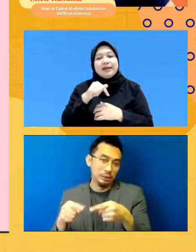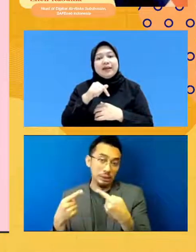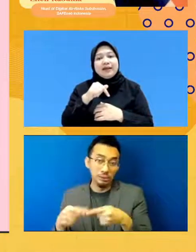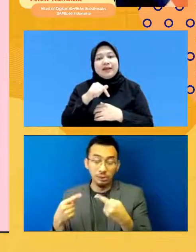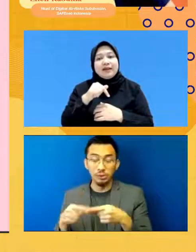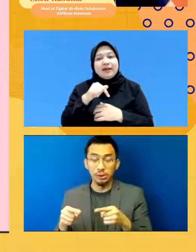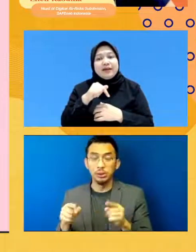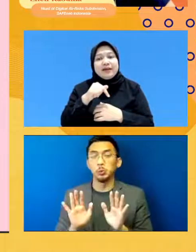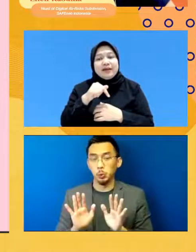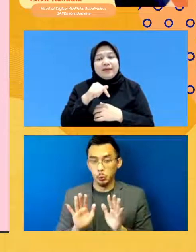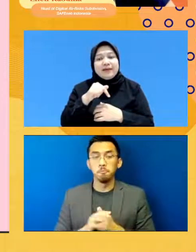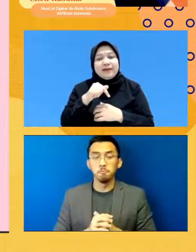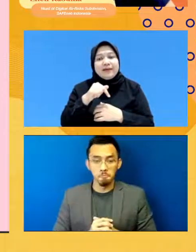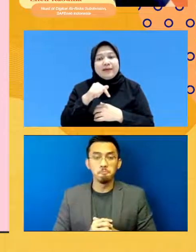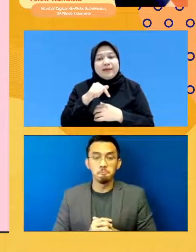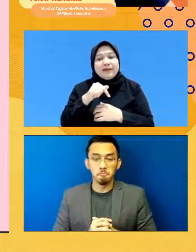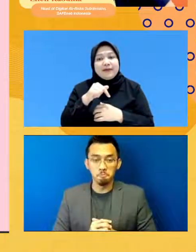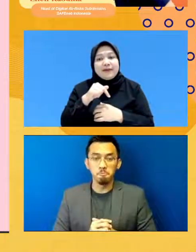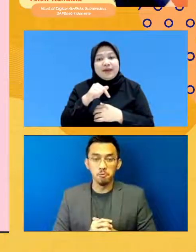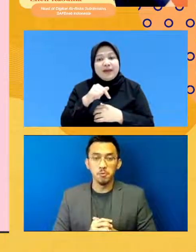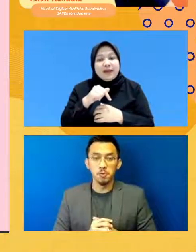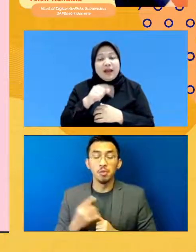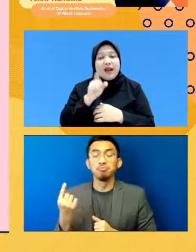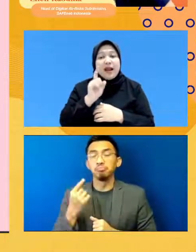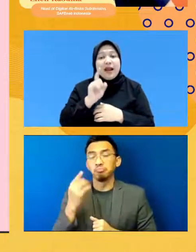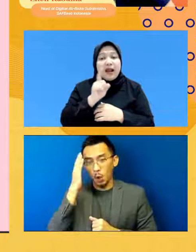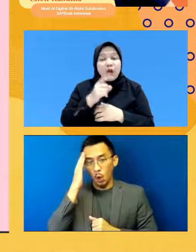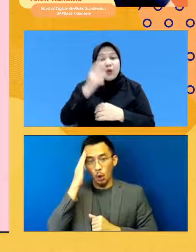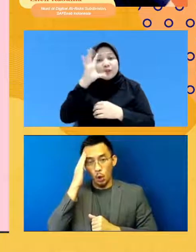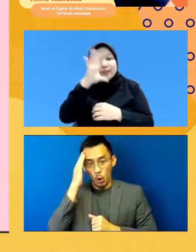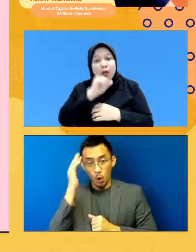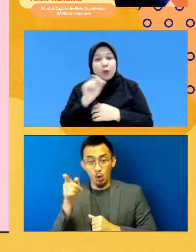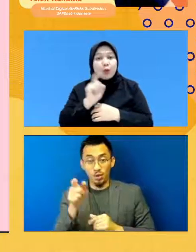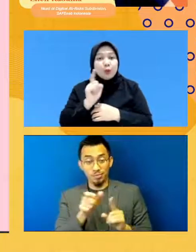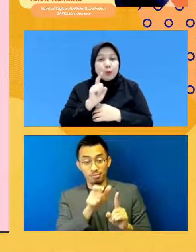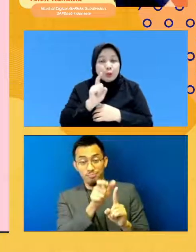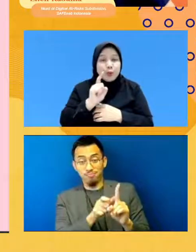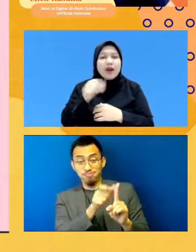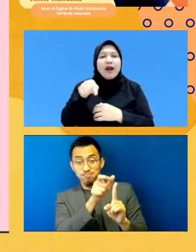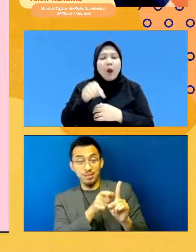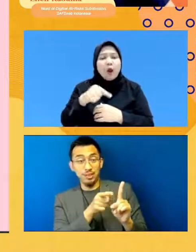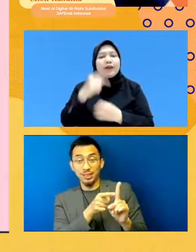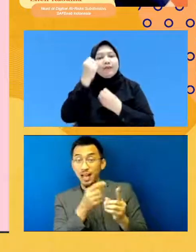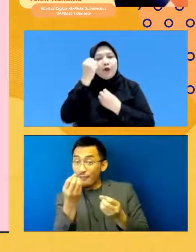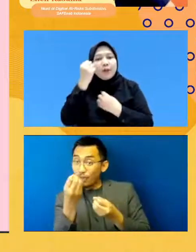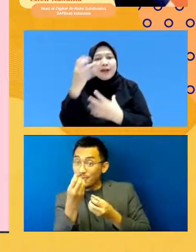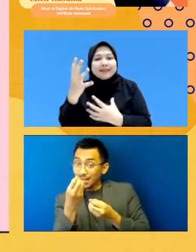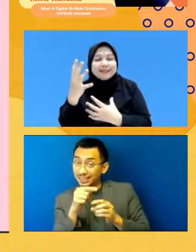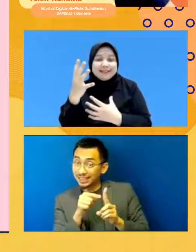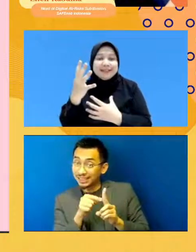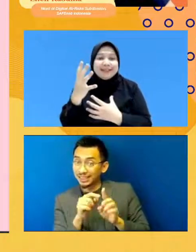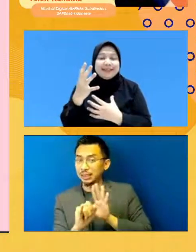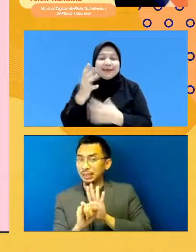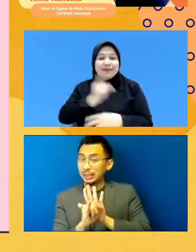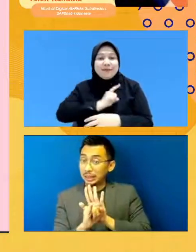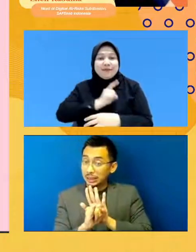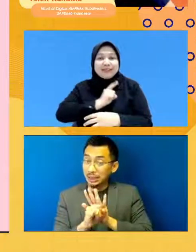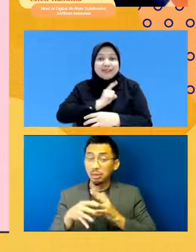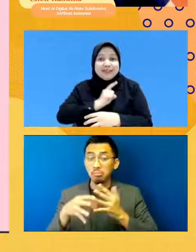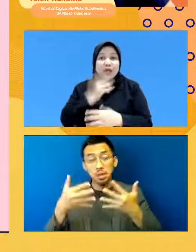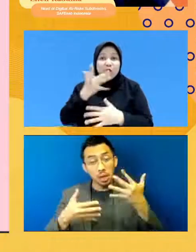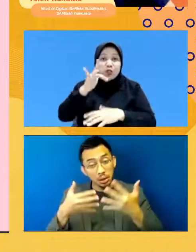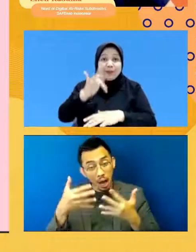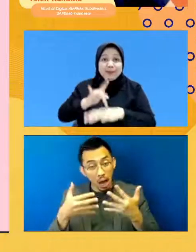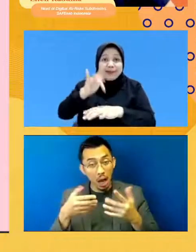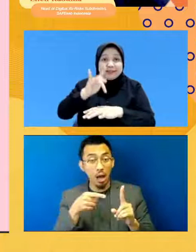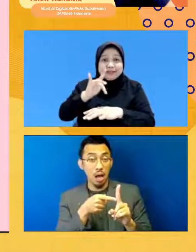which of this personally identifiable information that is sensitive to us and what kind of dynamic it could bring to us